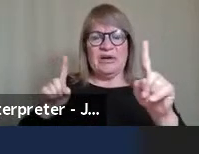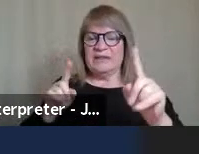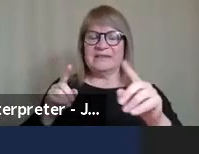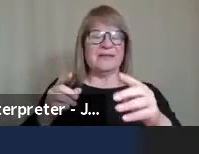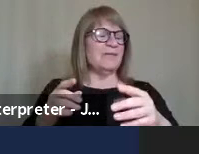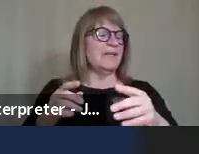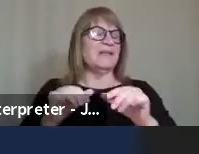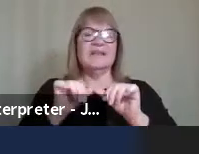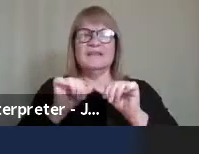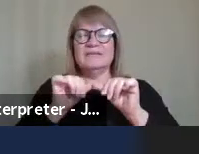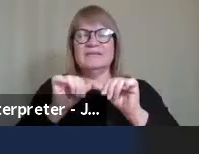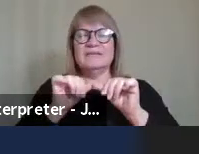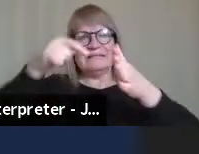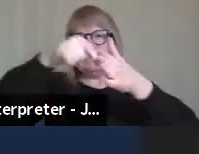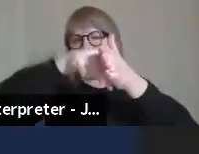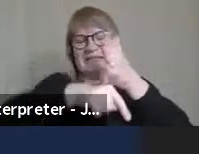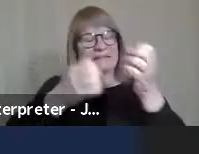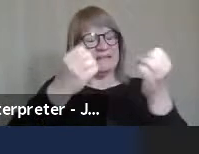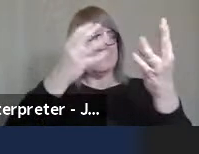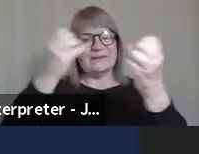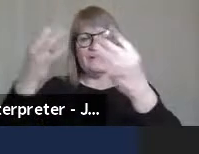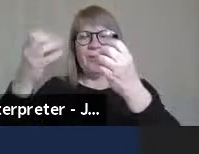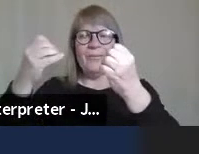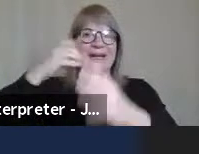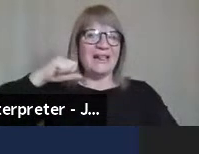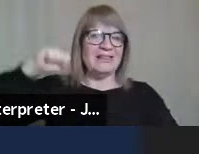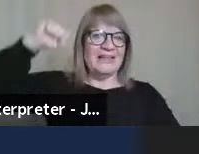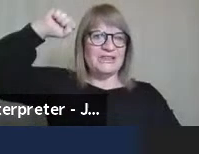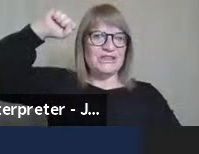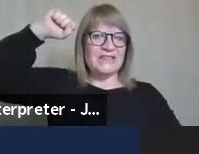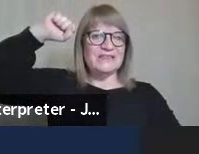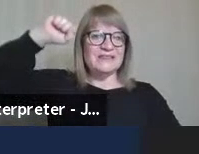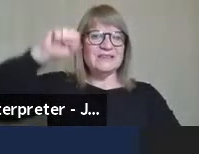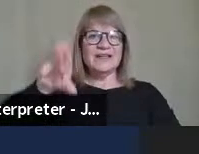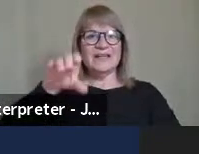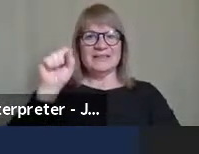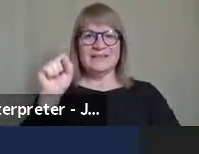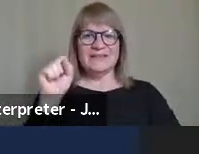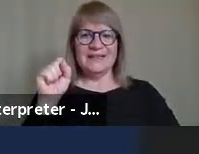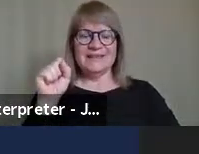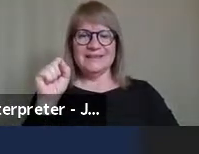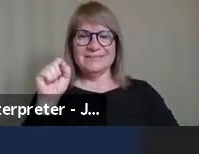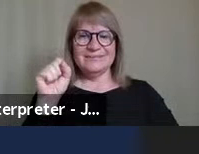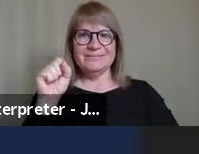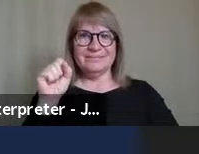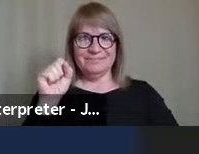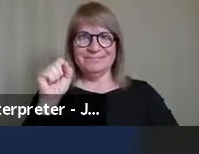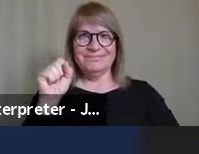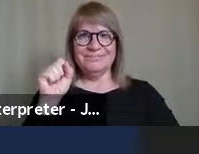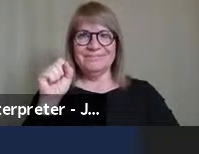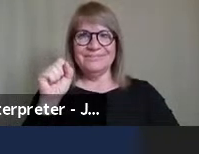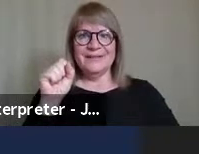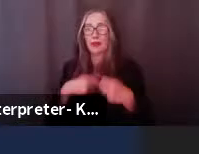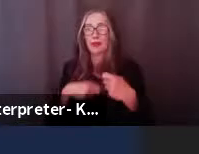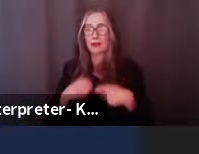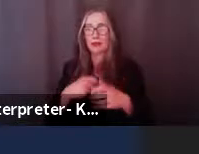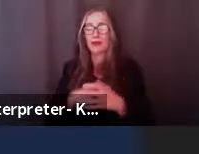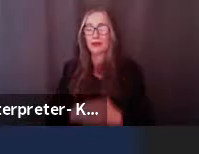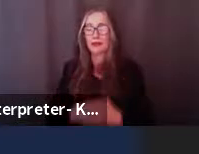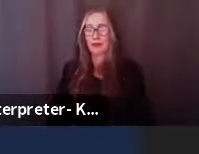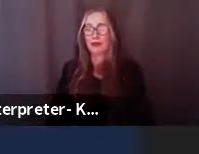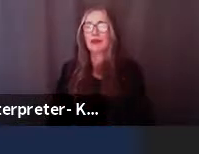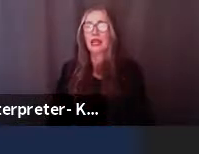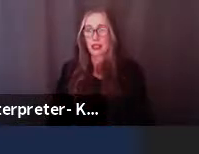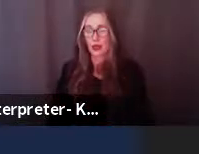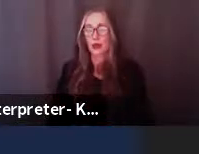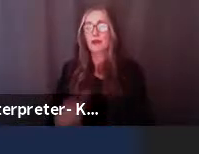taking place throughout this throughout the united states so placing eugenics into a white supremacy and anti-black